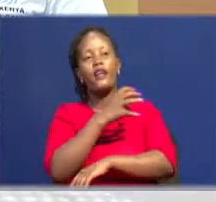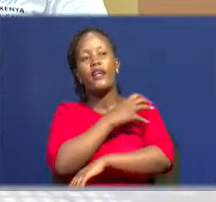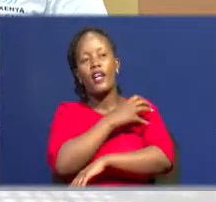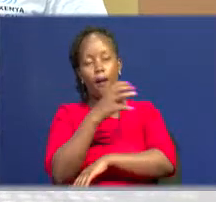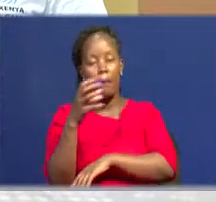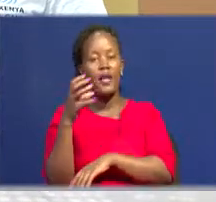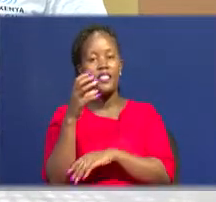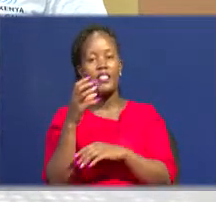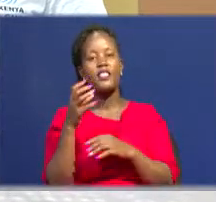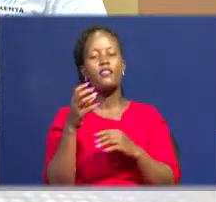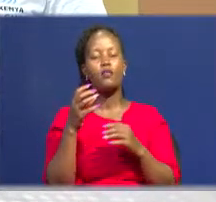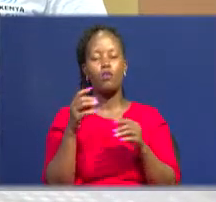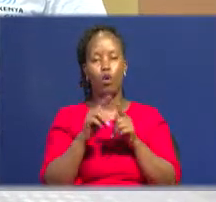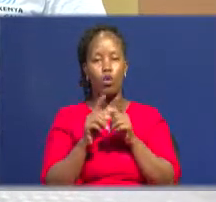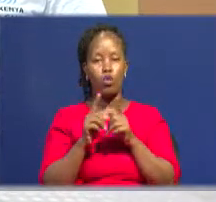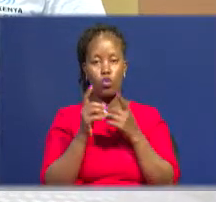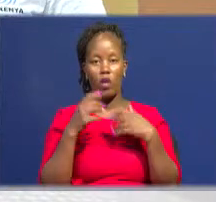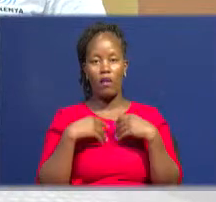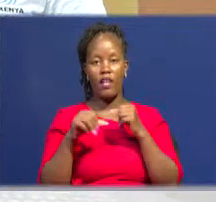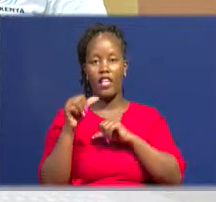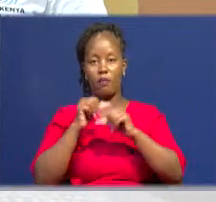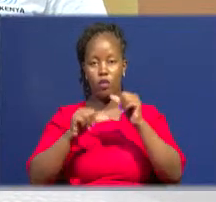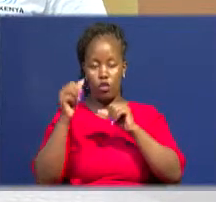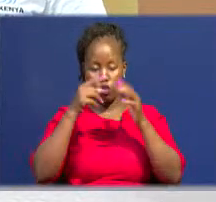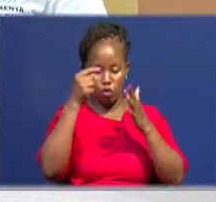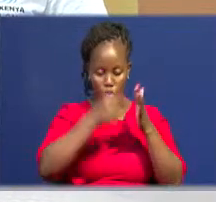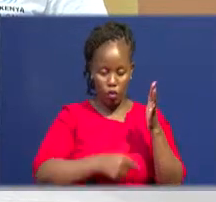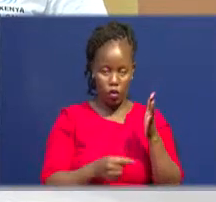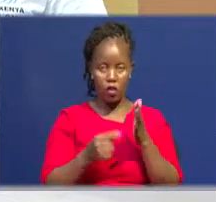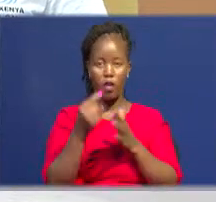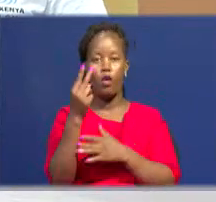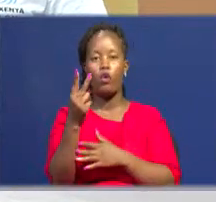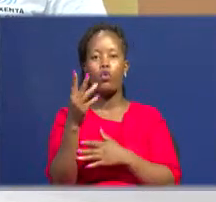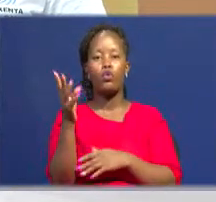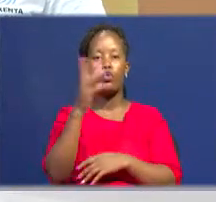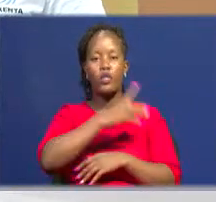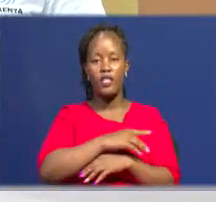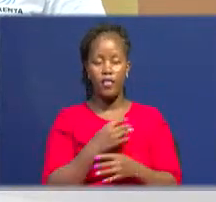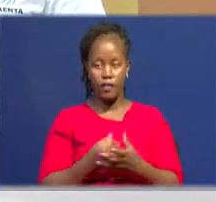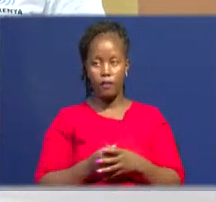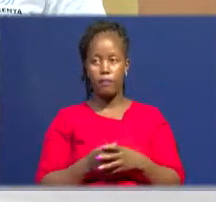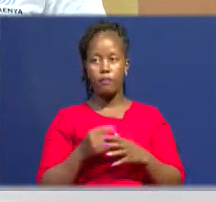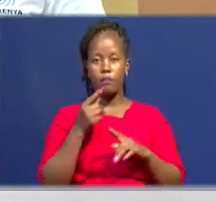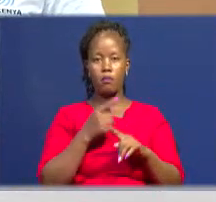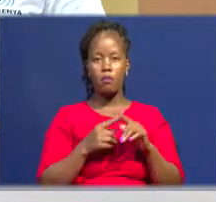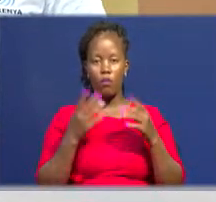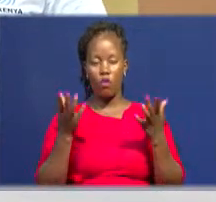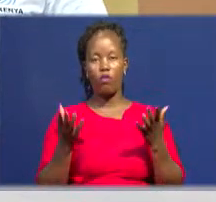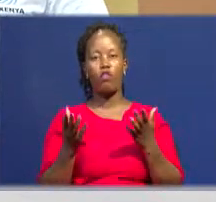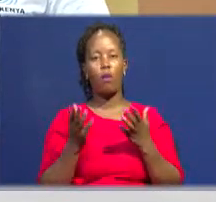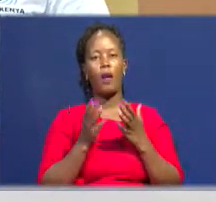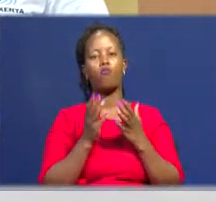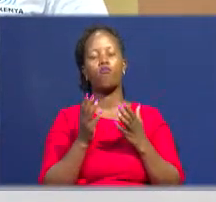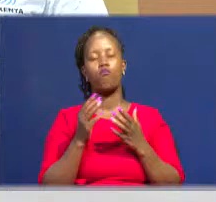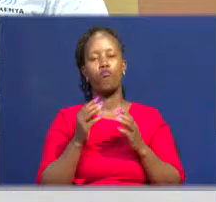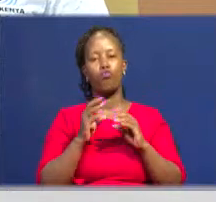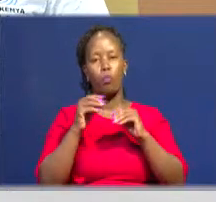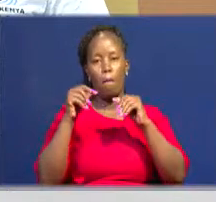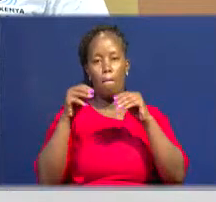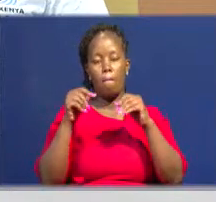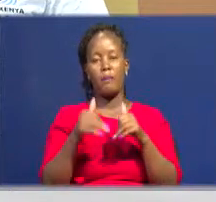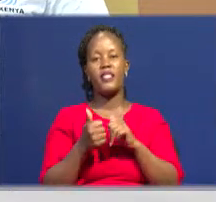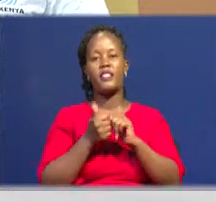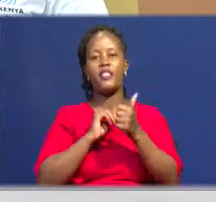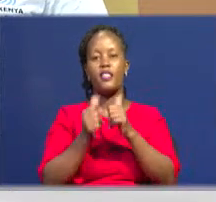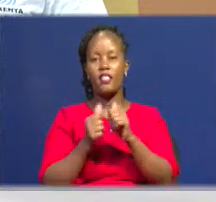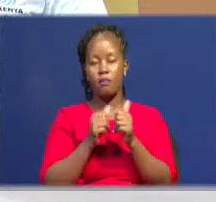having an administration course 2 days before the beach games. So on top of just the beach games, we want to also ensure that their